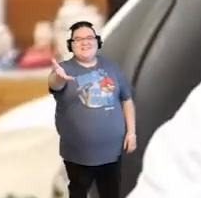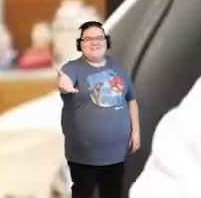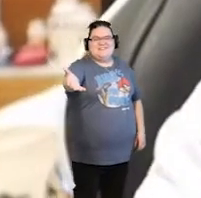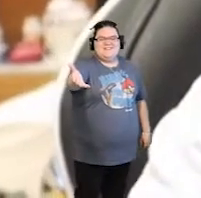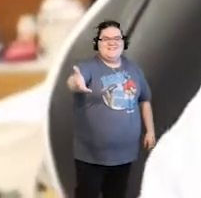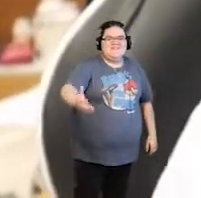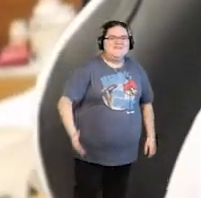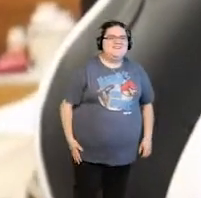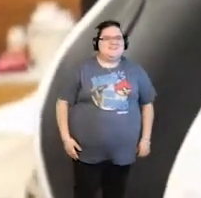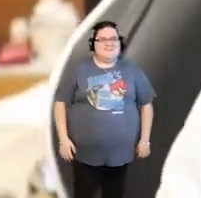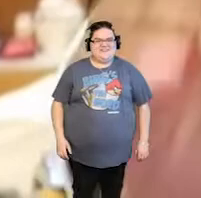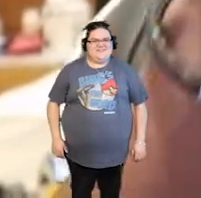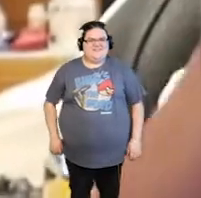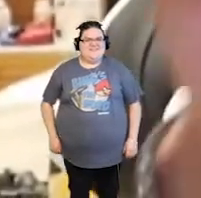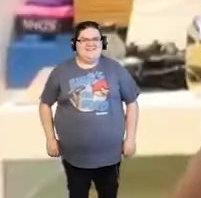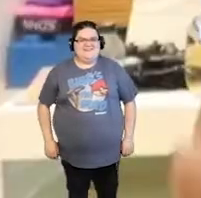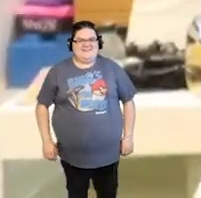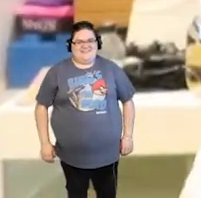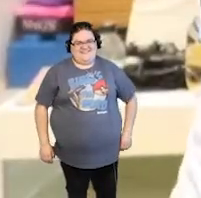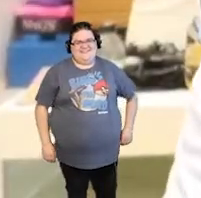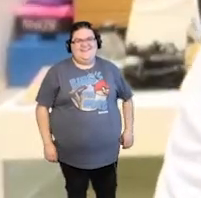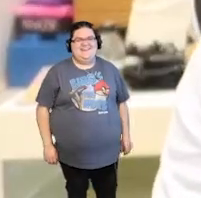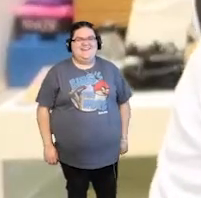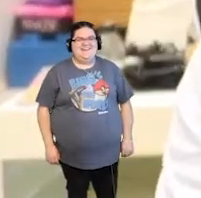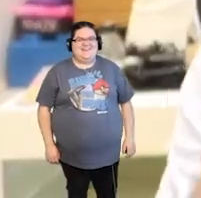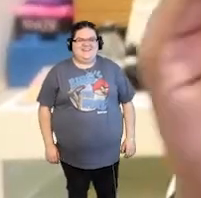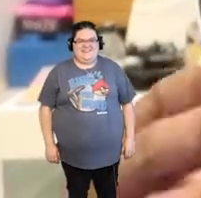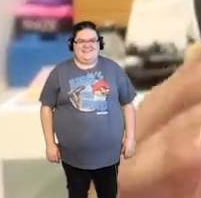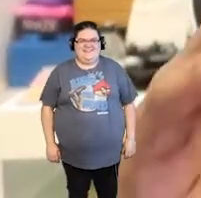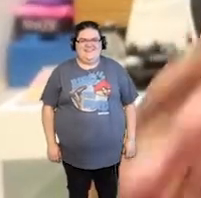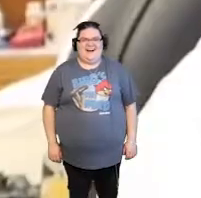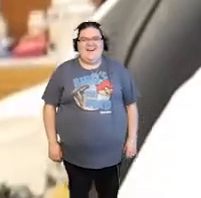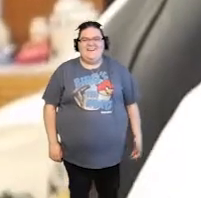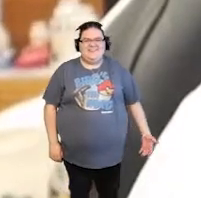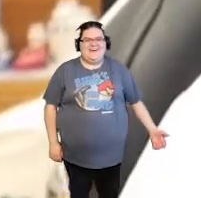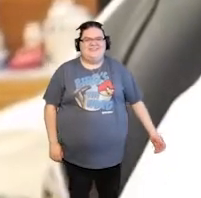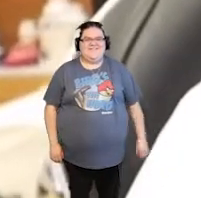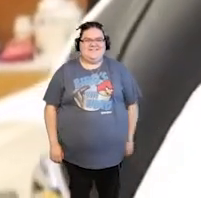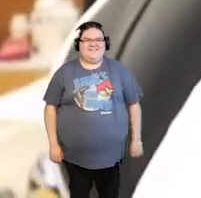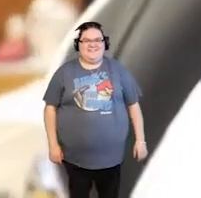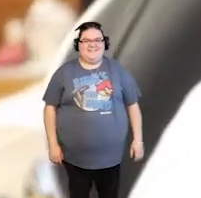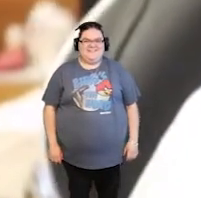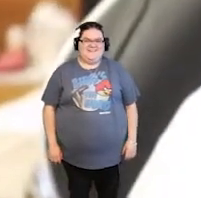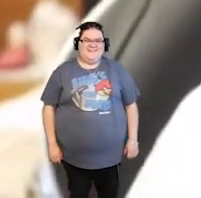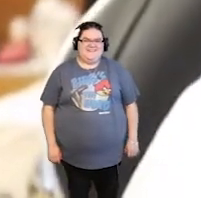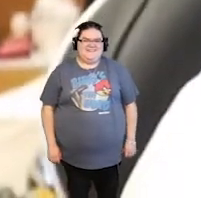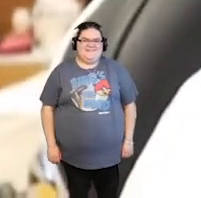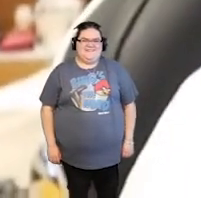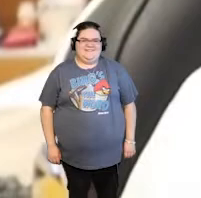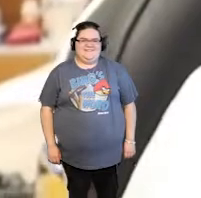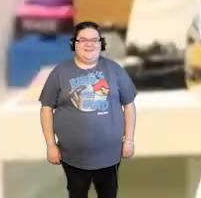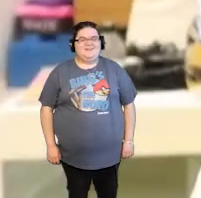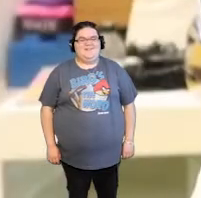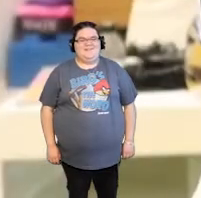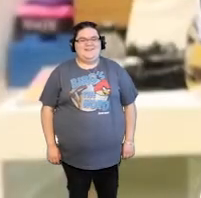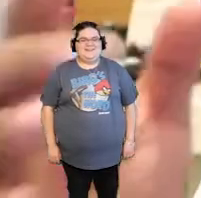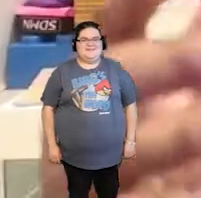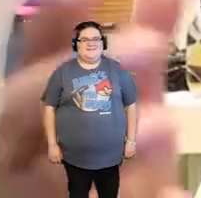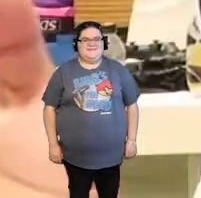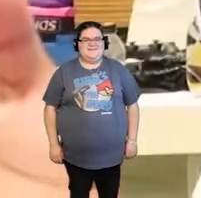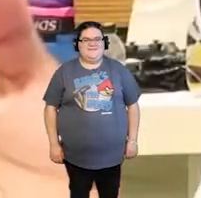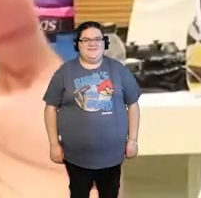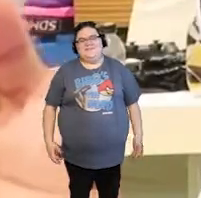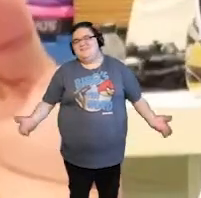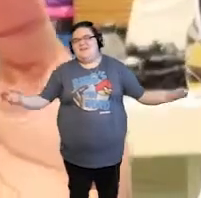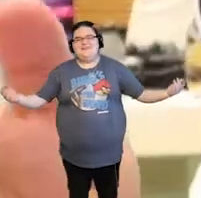Bro, to it's true. Day, it's to true. This day, I still haven't. I know you haven't. That's actually ridiculous. I'm actually